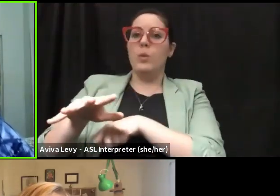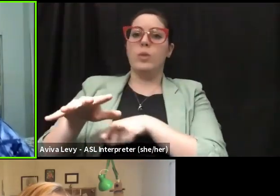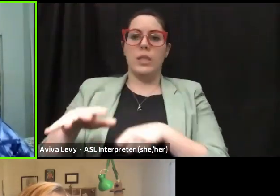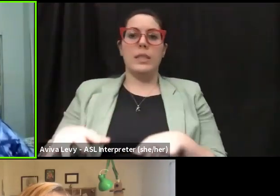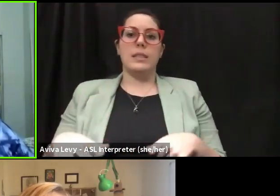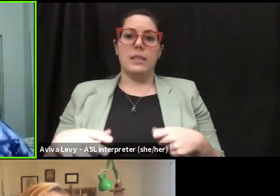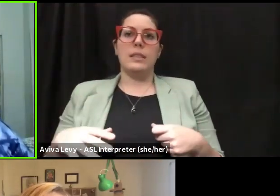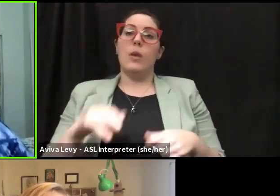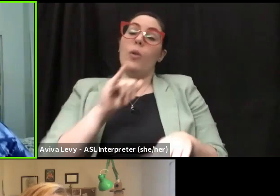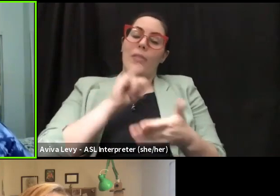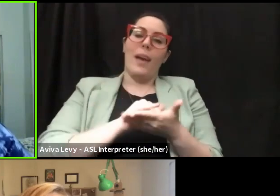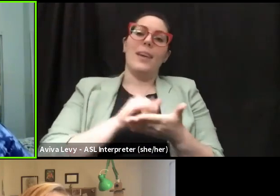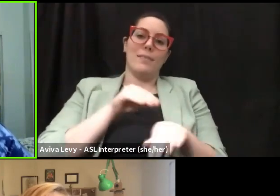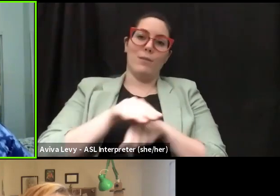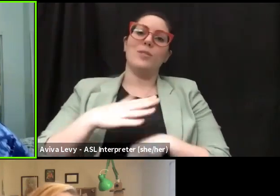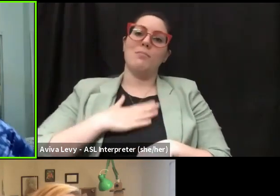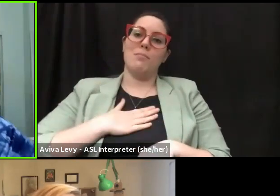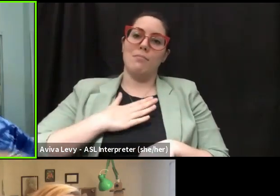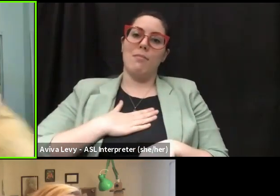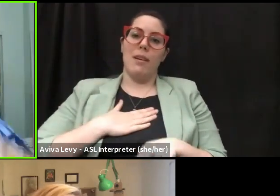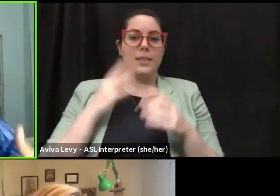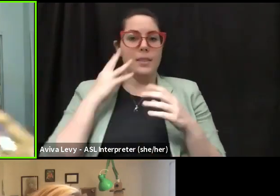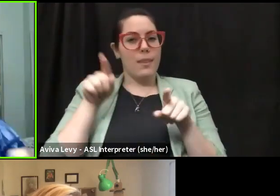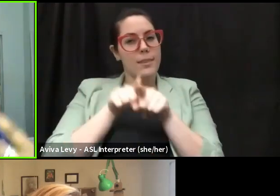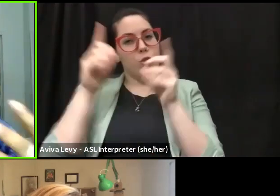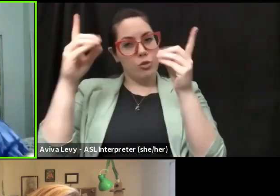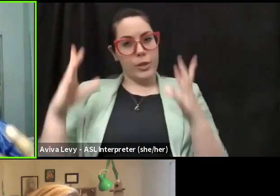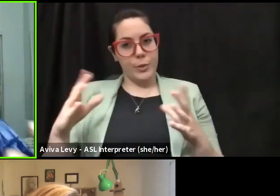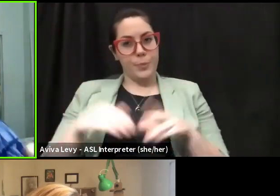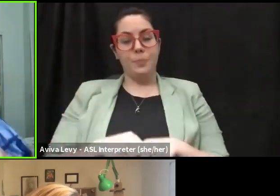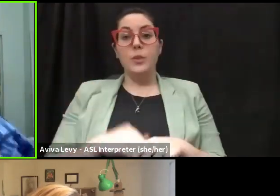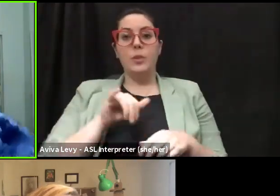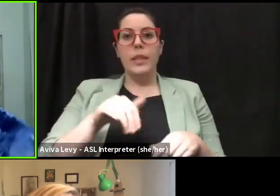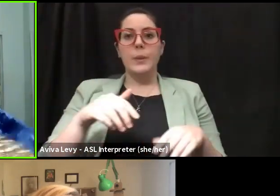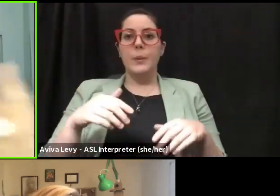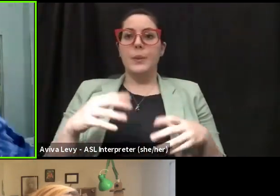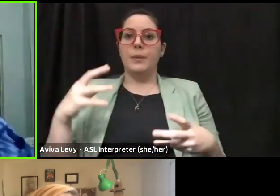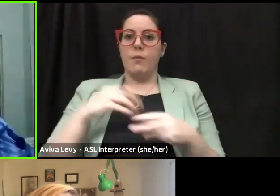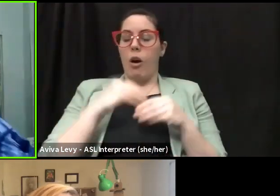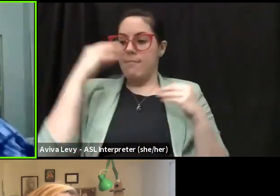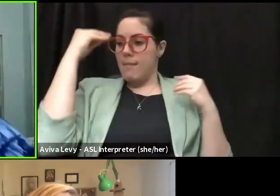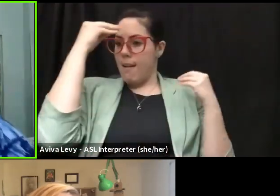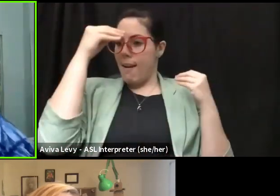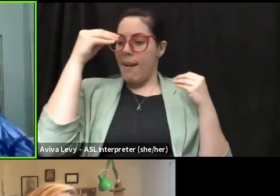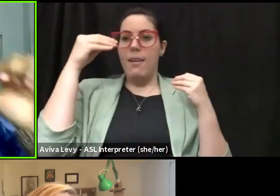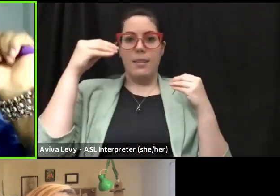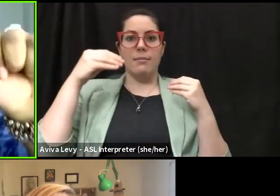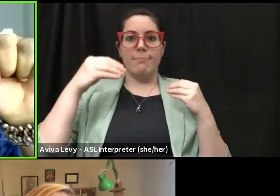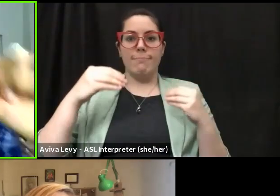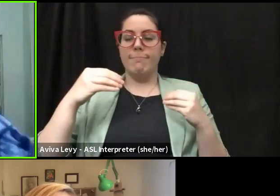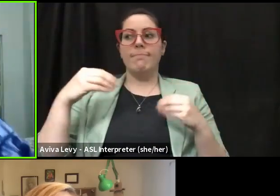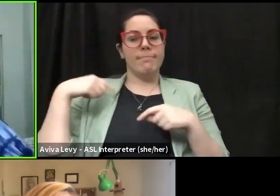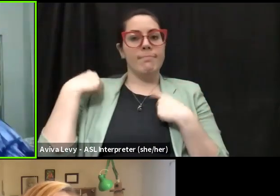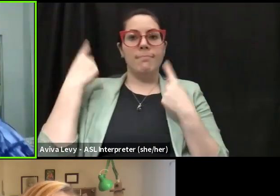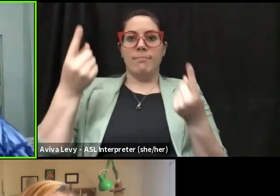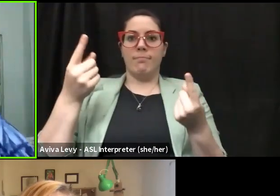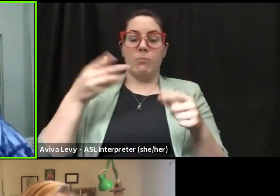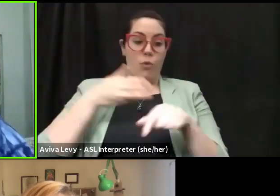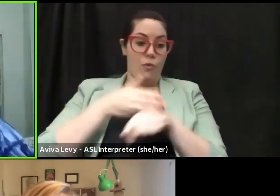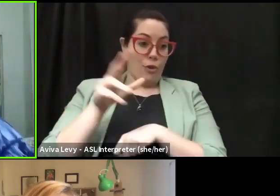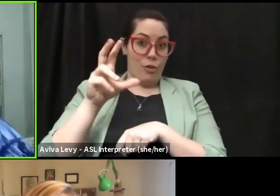my experience as a director. And so I've carried that with me all these years, 30 years this year in